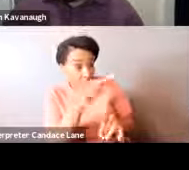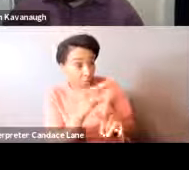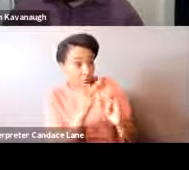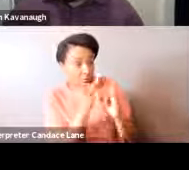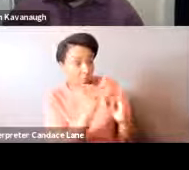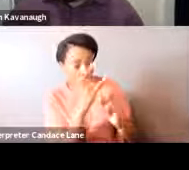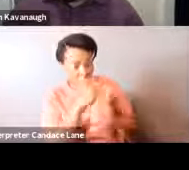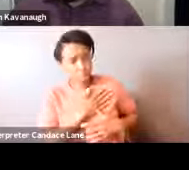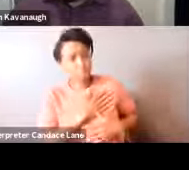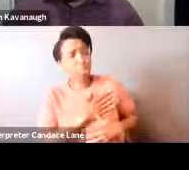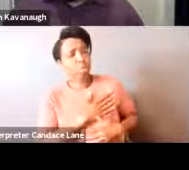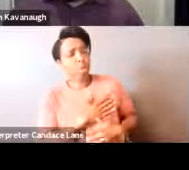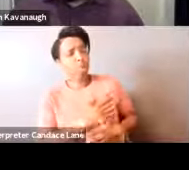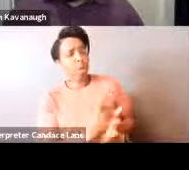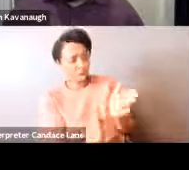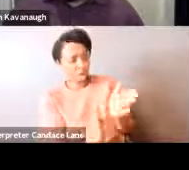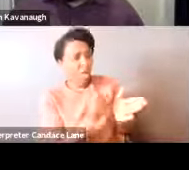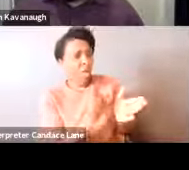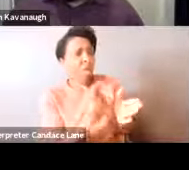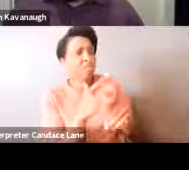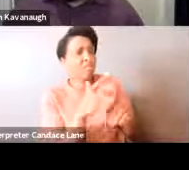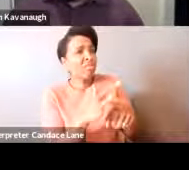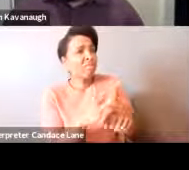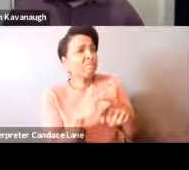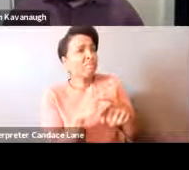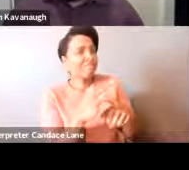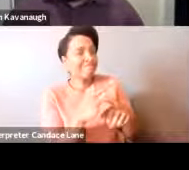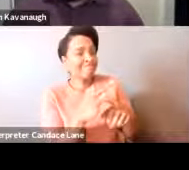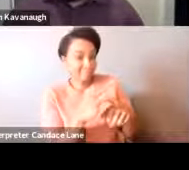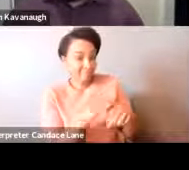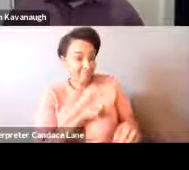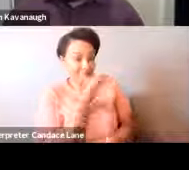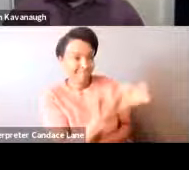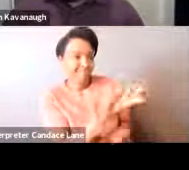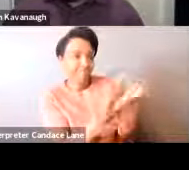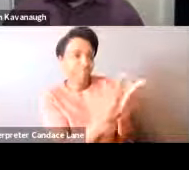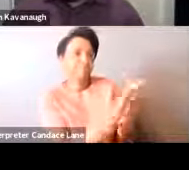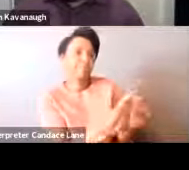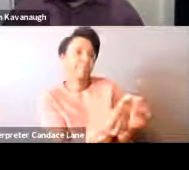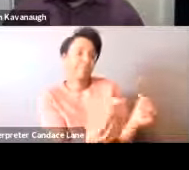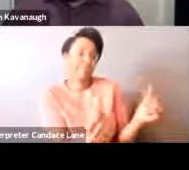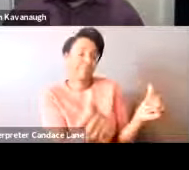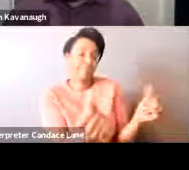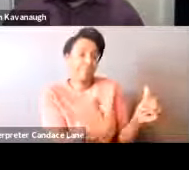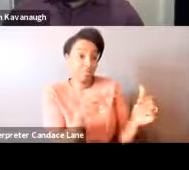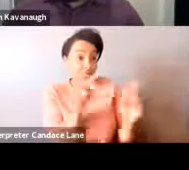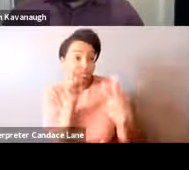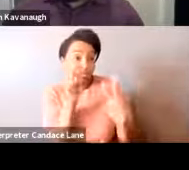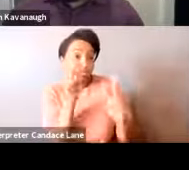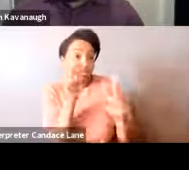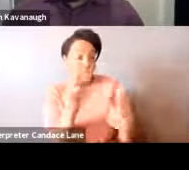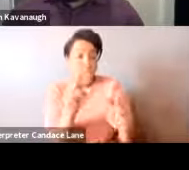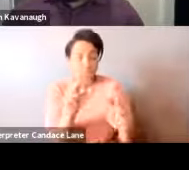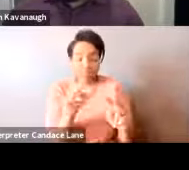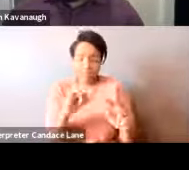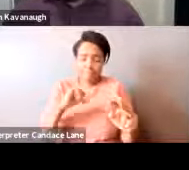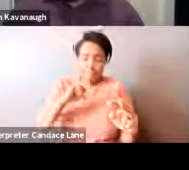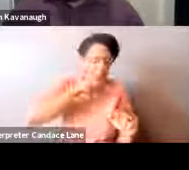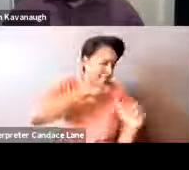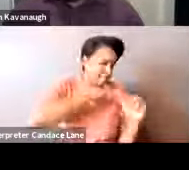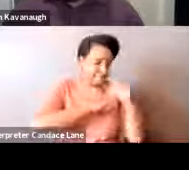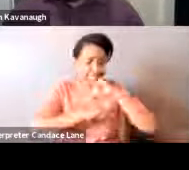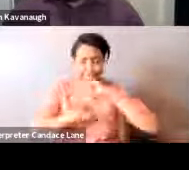own candlelight vigils in marble notebooks, waiting for the arrival of first light, who fought demons all